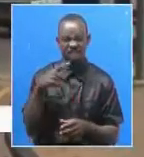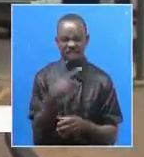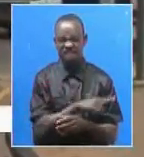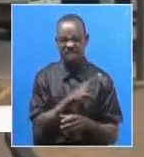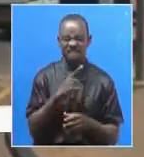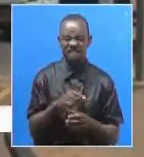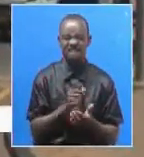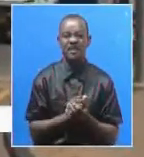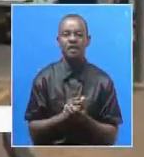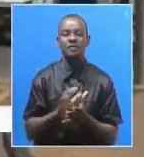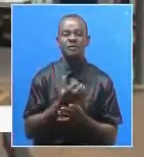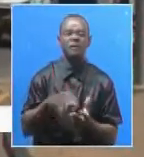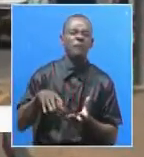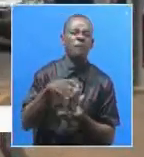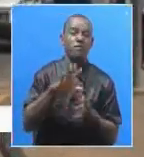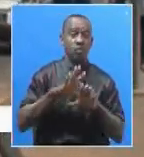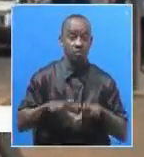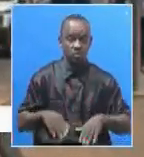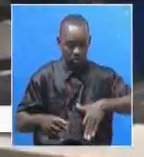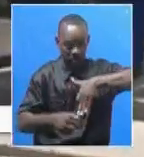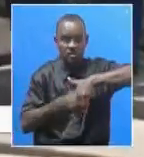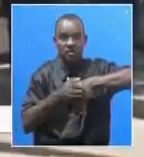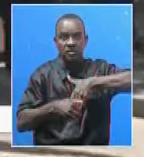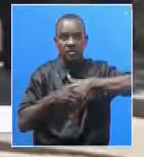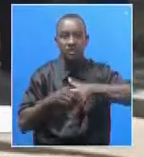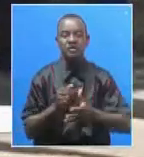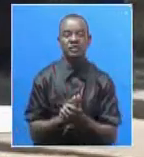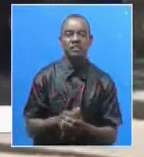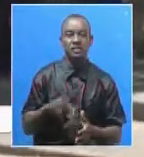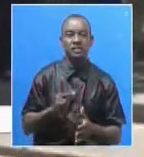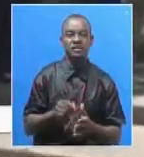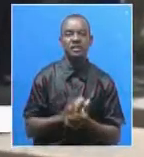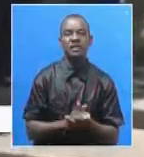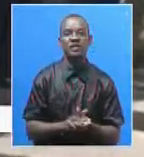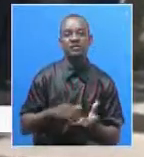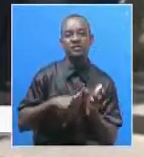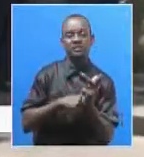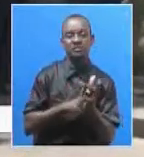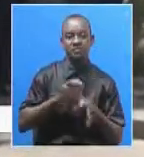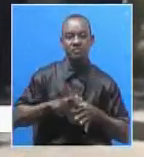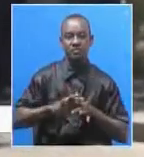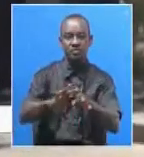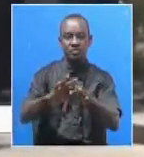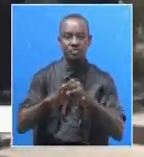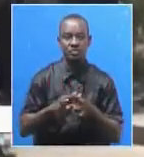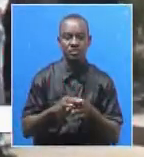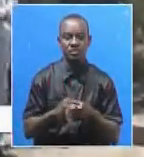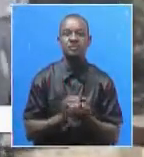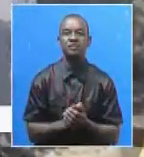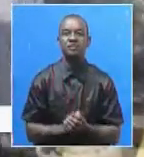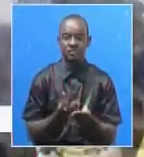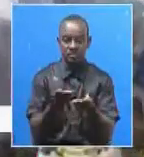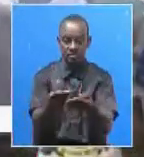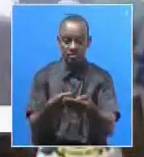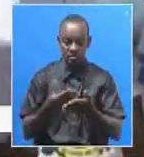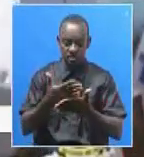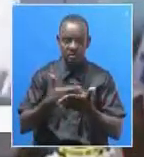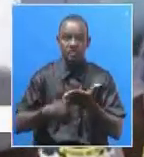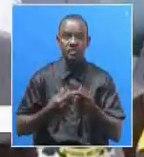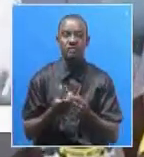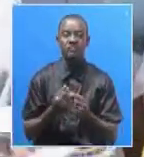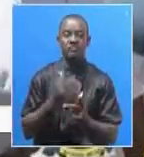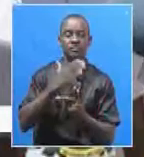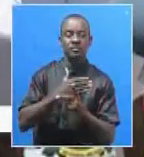peace at the harbour town. Novanam's industrial relations manager, Francis Kawana, who received a petition from the workers